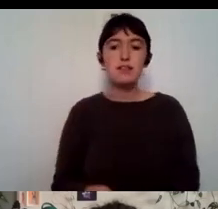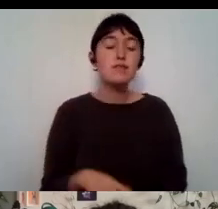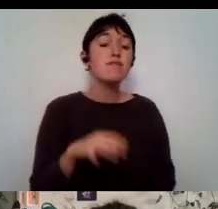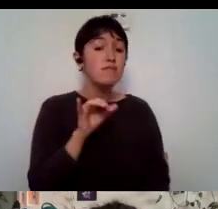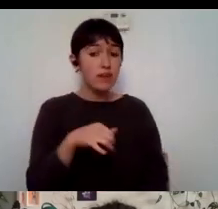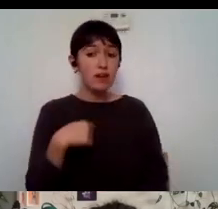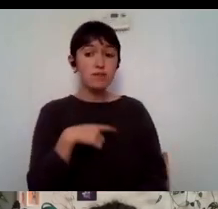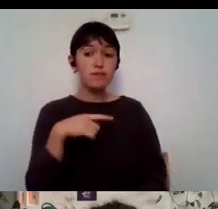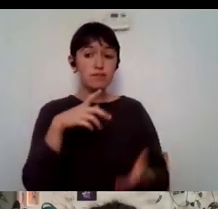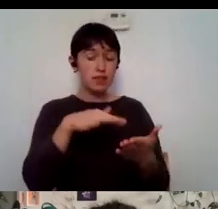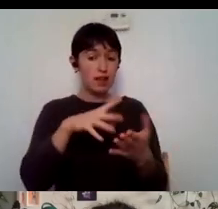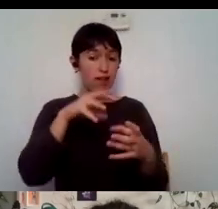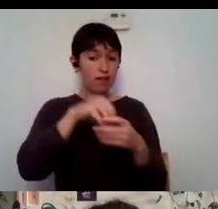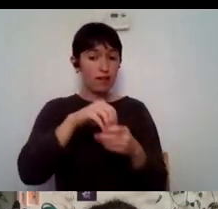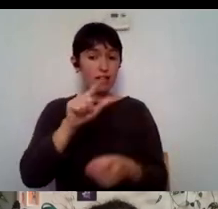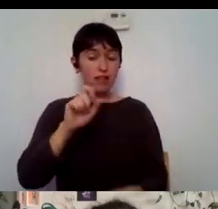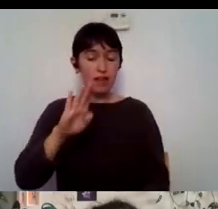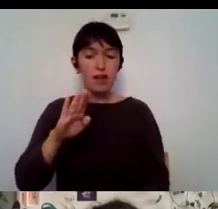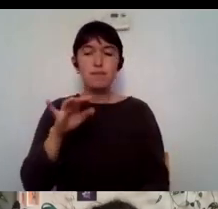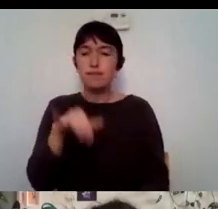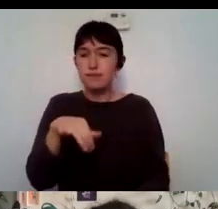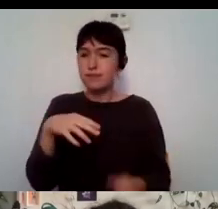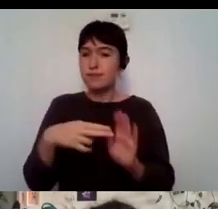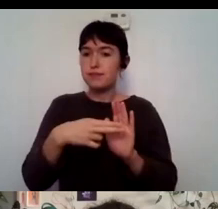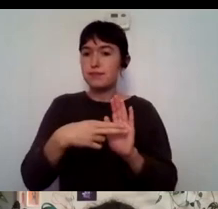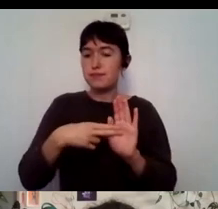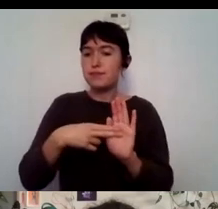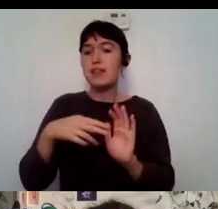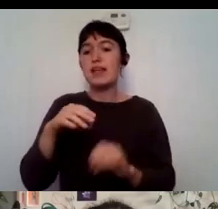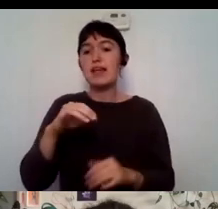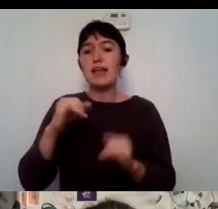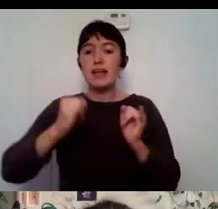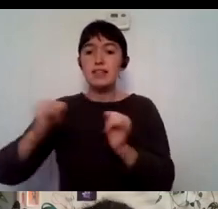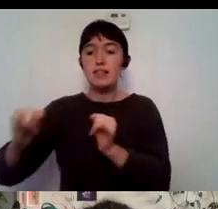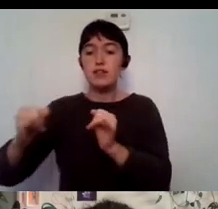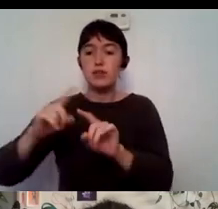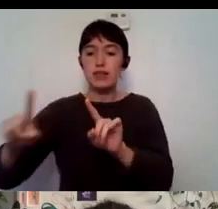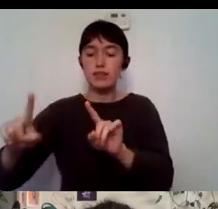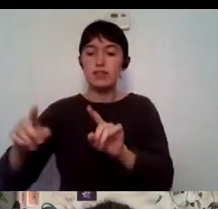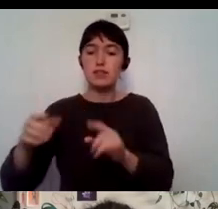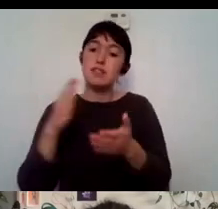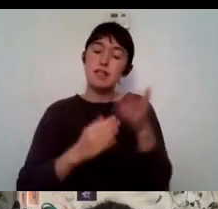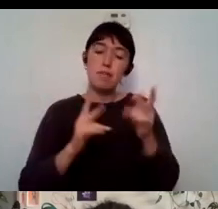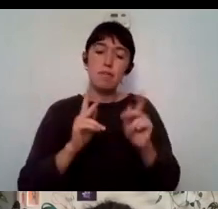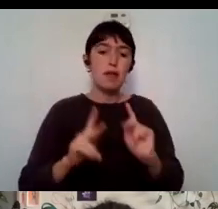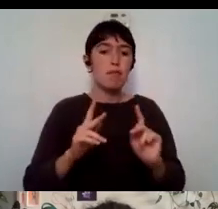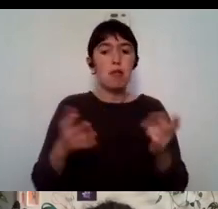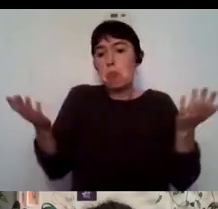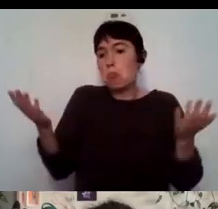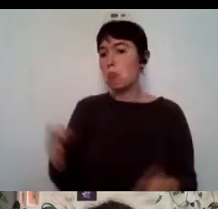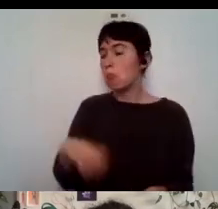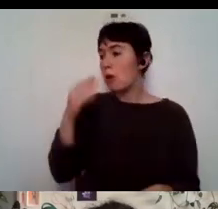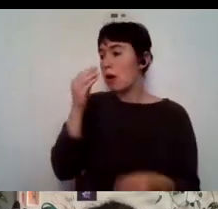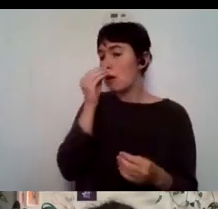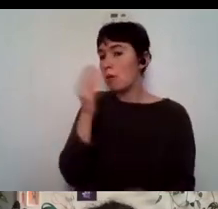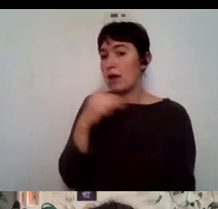call an individual difference. Some people are like, I'm just playing for the fun. Doesn't matter. I win or lose. I'm just here for the game. Some